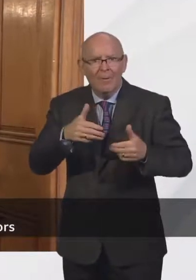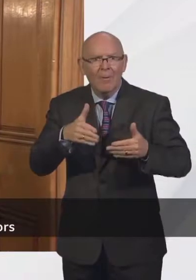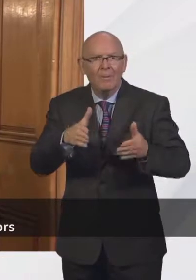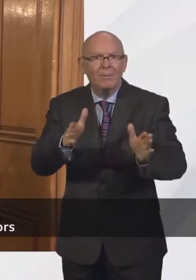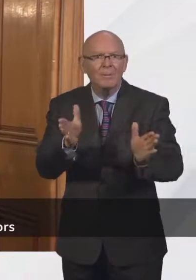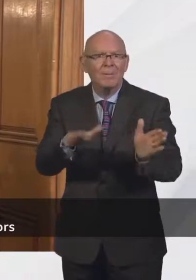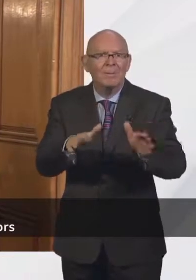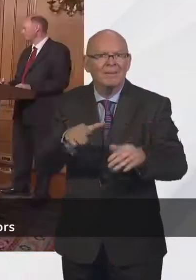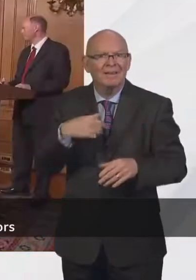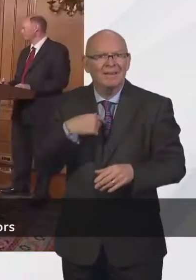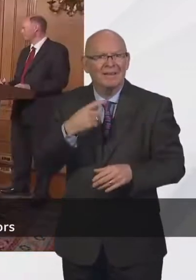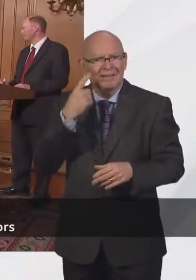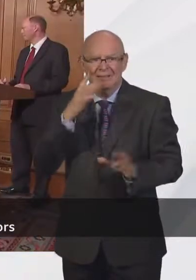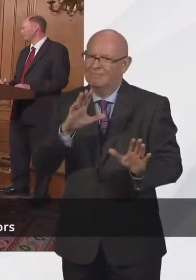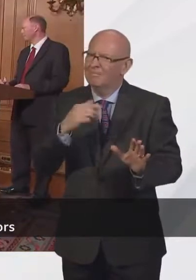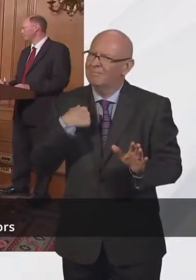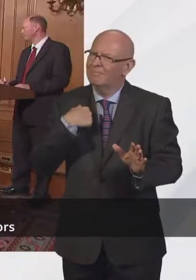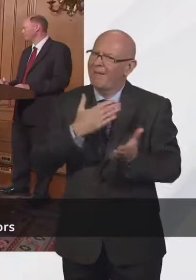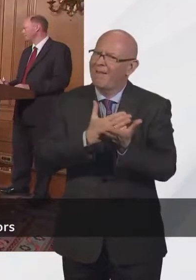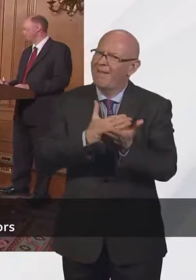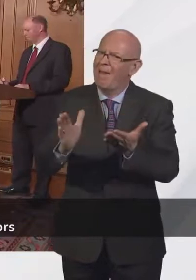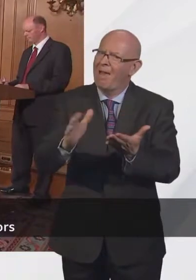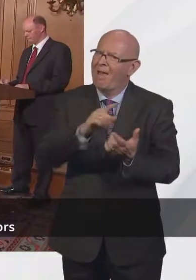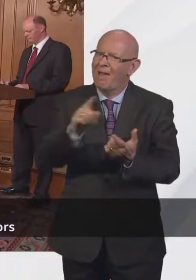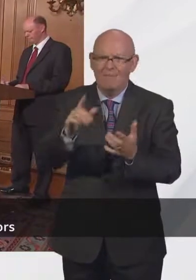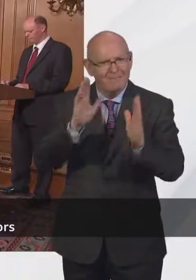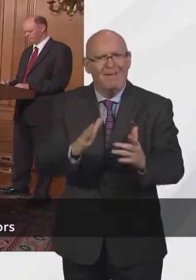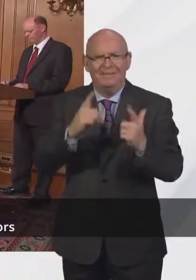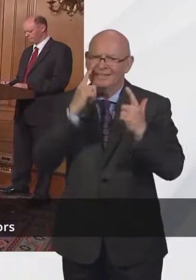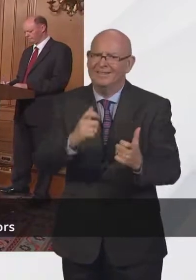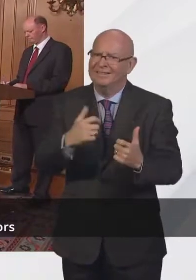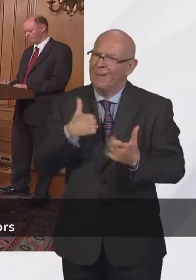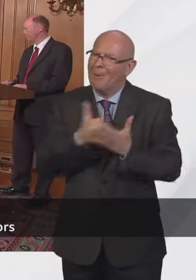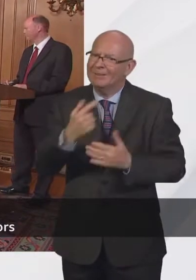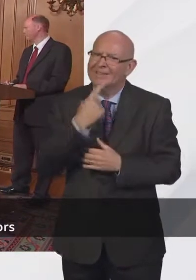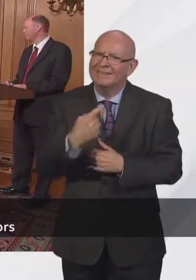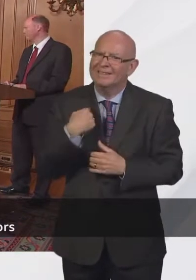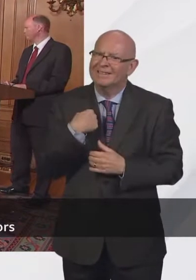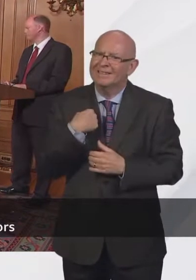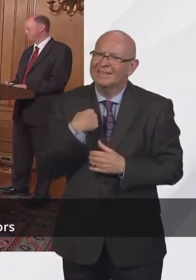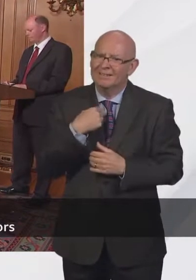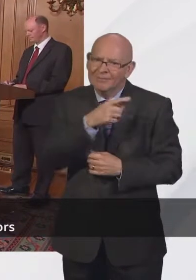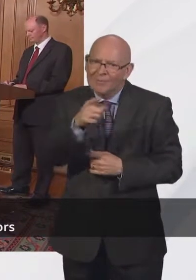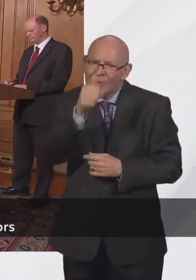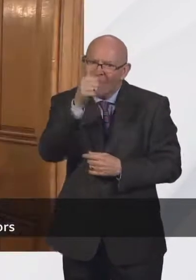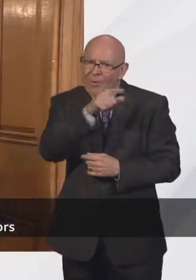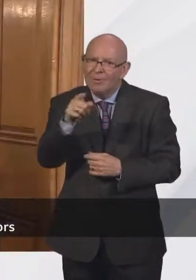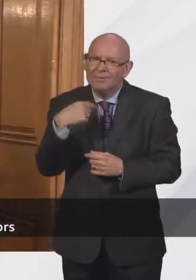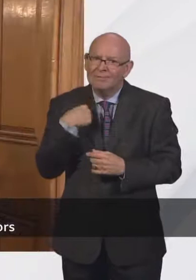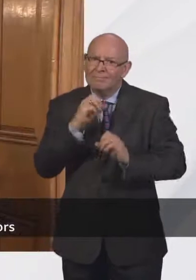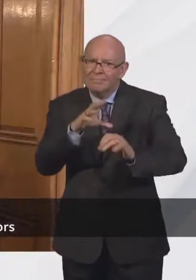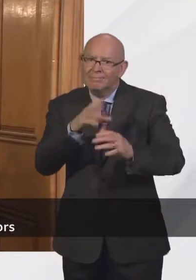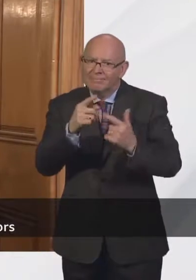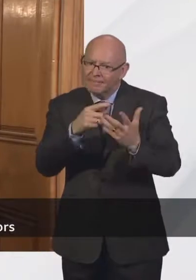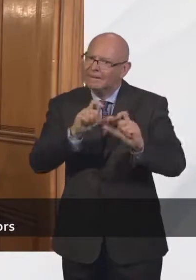the mitigations for getting down to 1 metre where you can't do 2 metres. I think people will get the